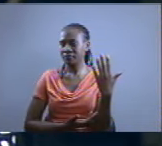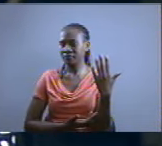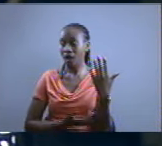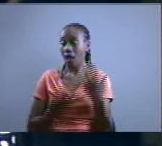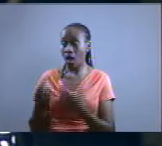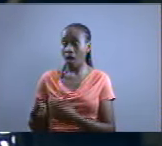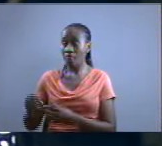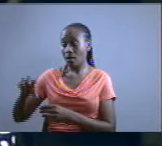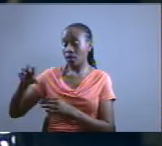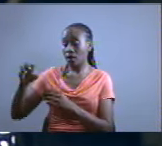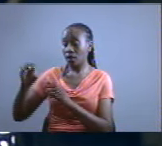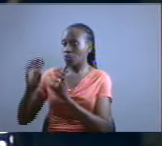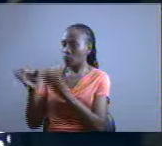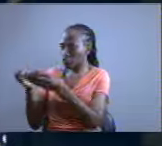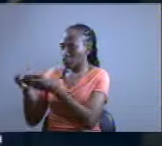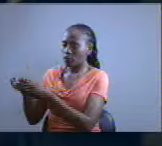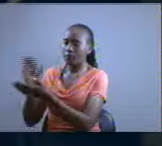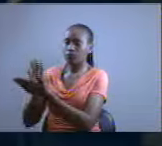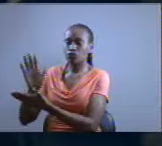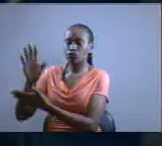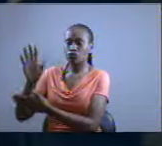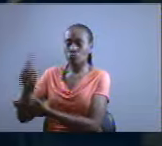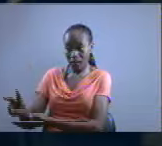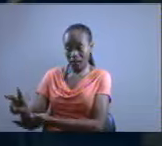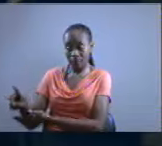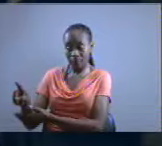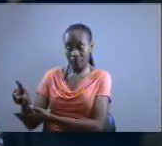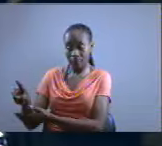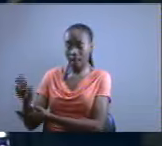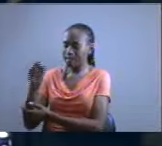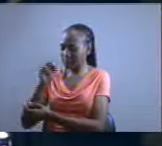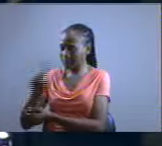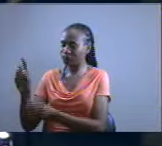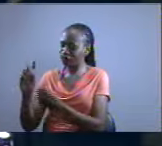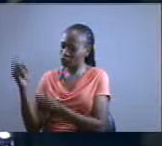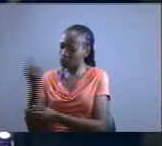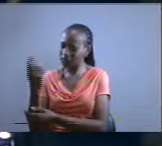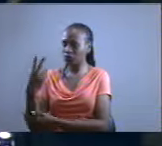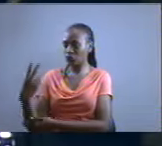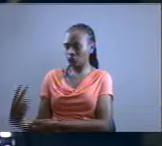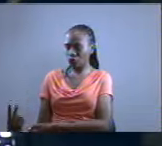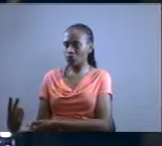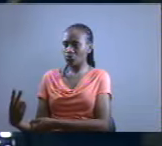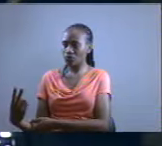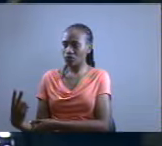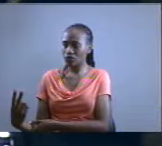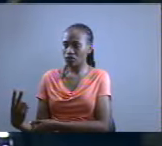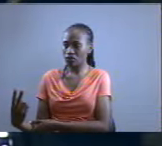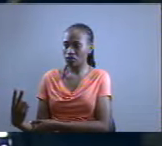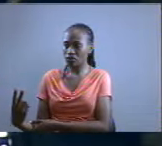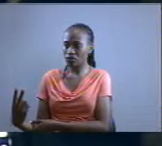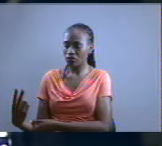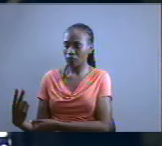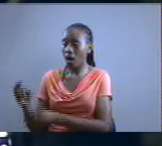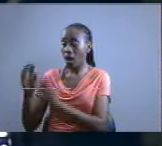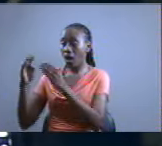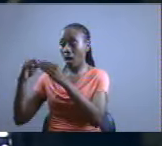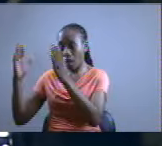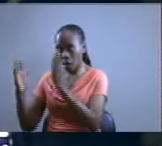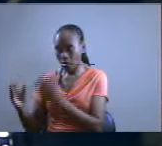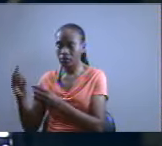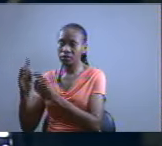12 provincial entities, 2 of them, viz. The Cape Nature and the Housing Development